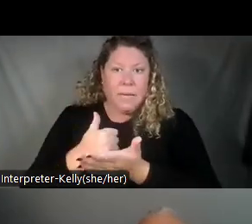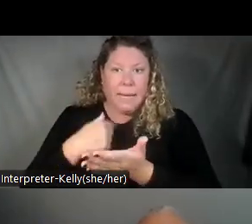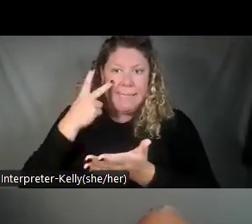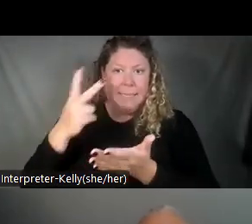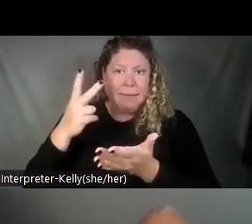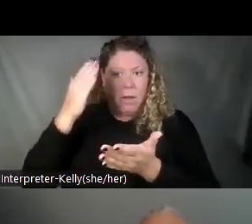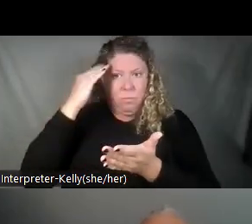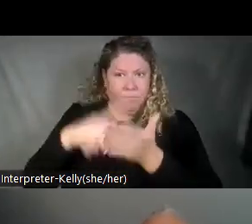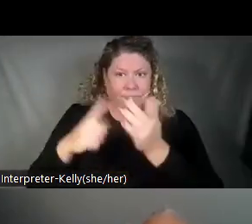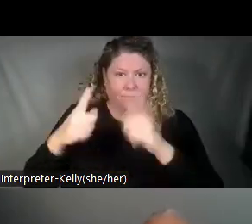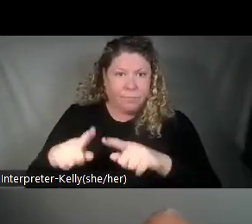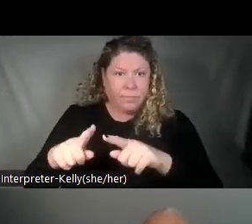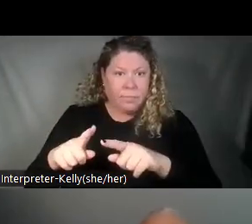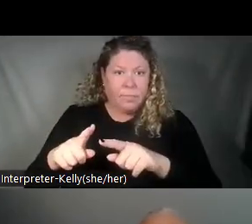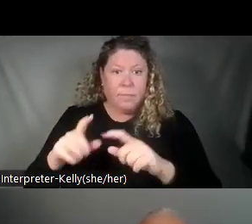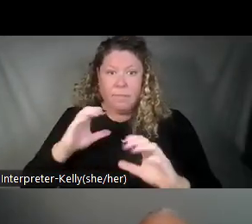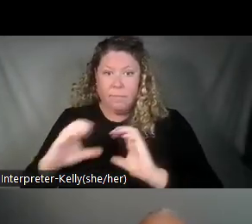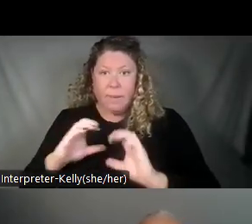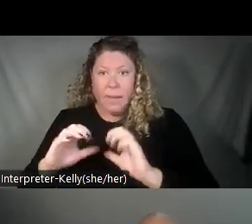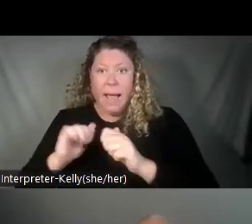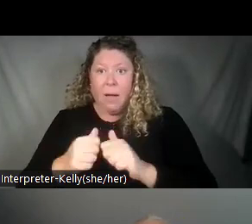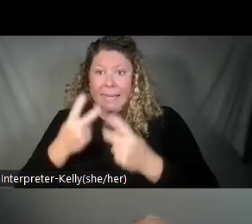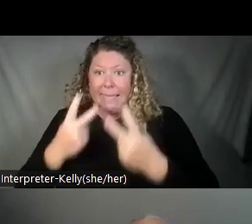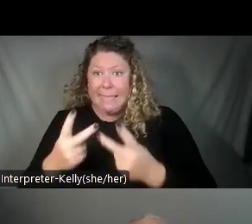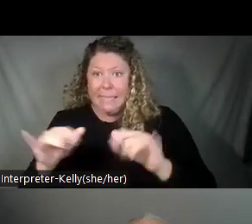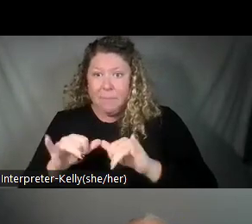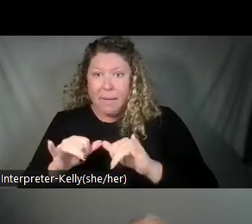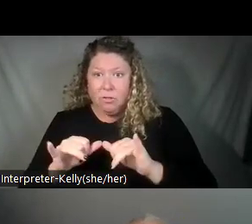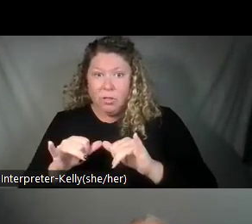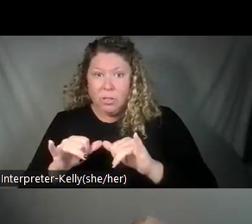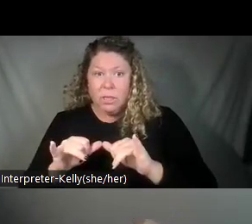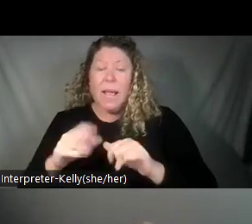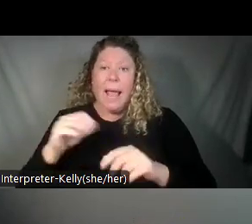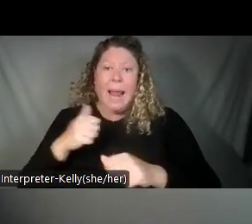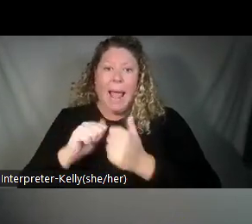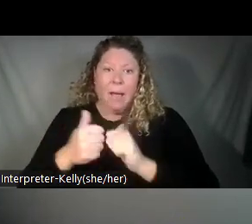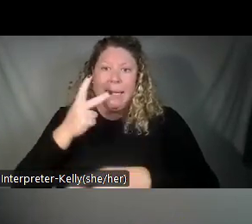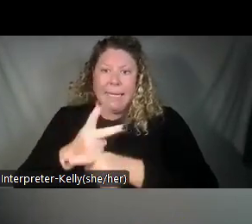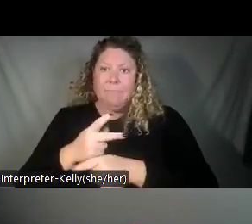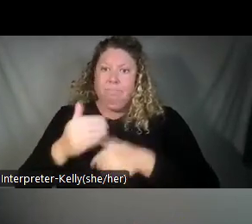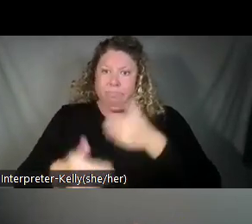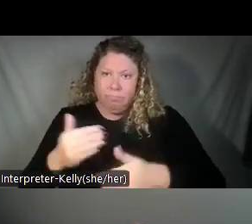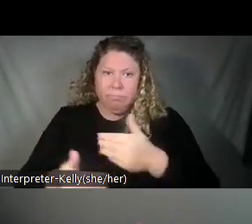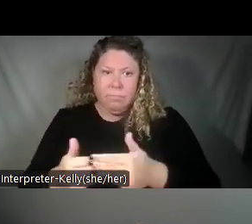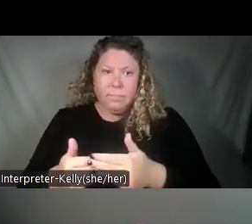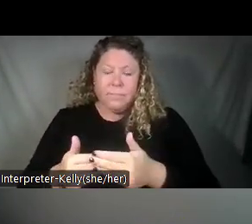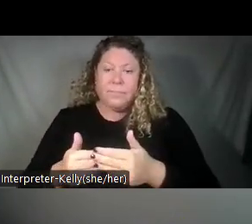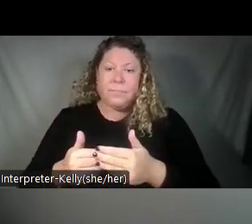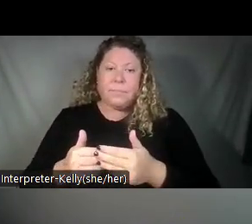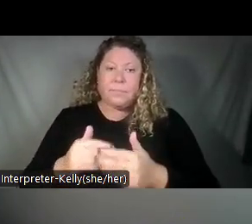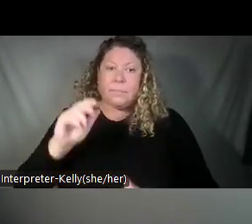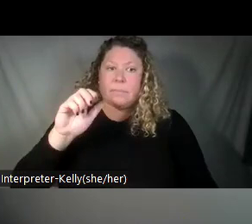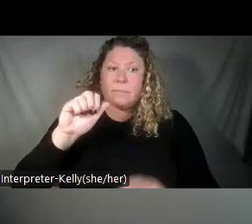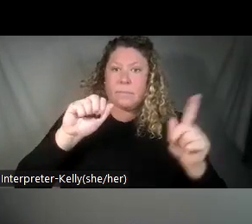how we see the metrics and stay on track. The Agile team takes those metrics.